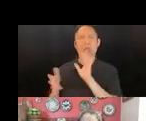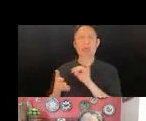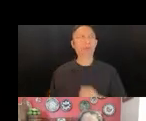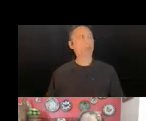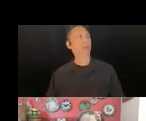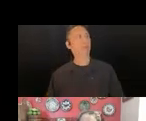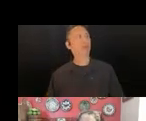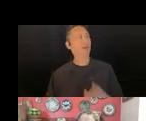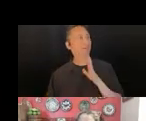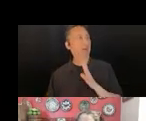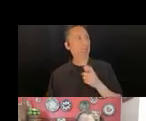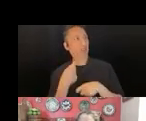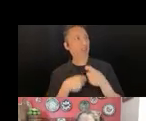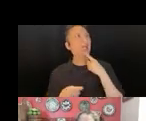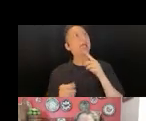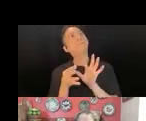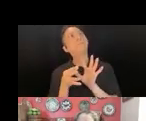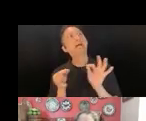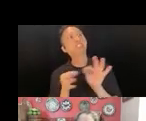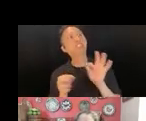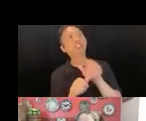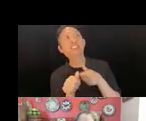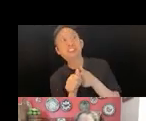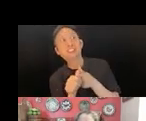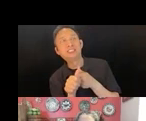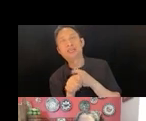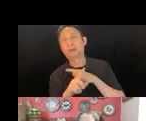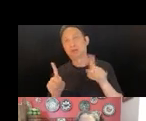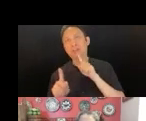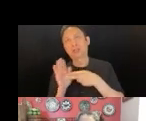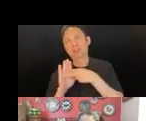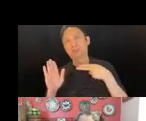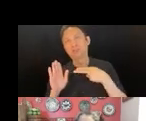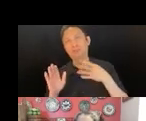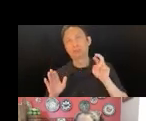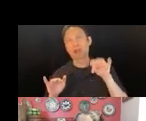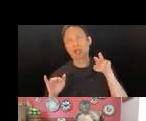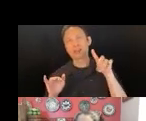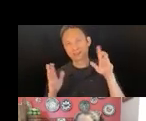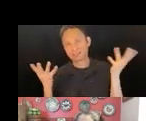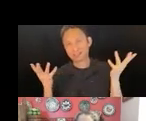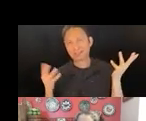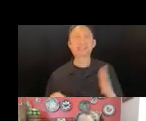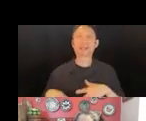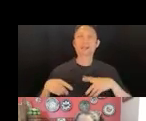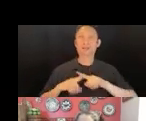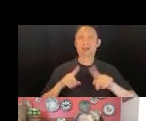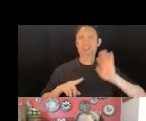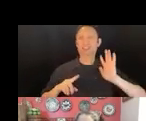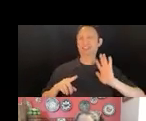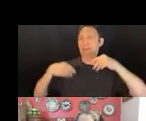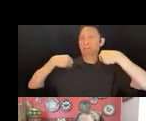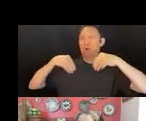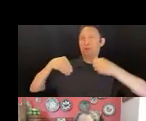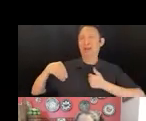say message. But there was kind of like this point that, like marketing yourself's not cool type of thing. And you